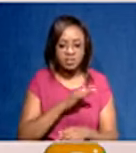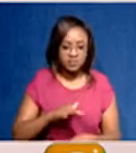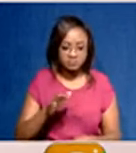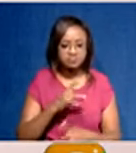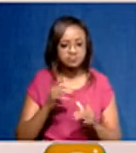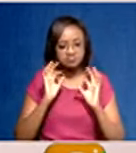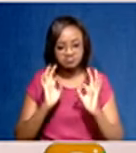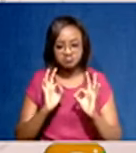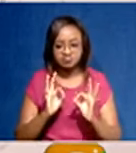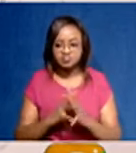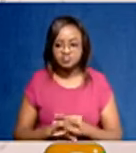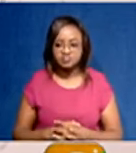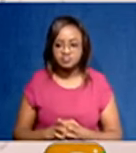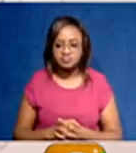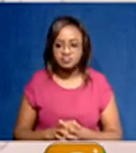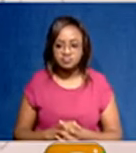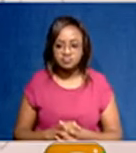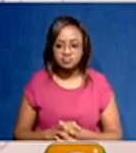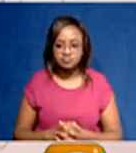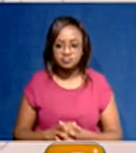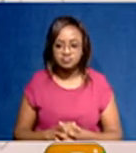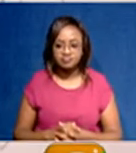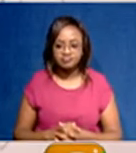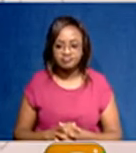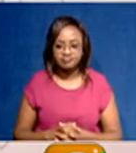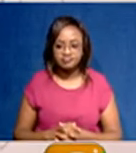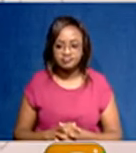and collegial. The threat posed